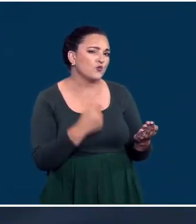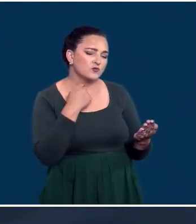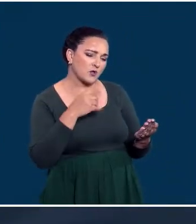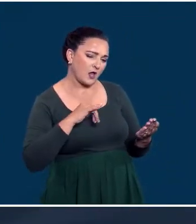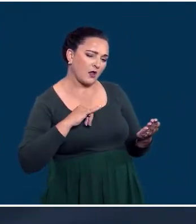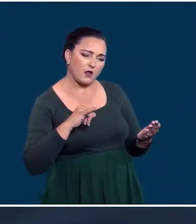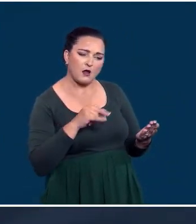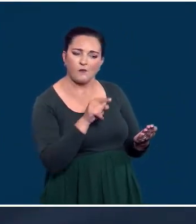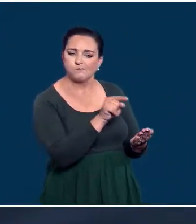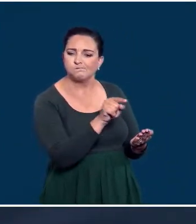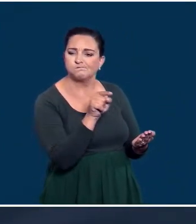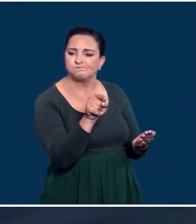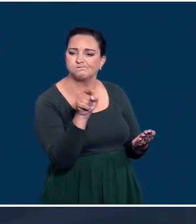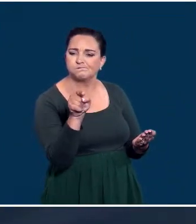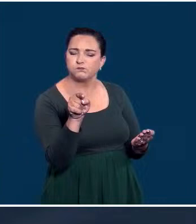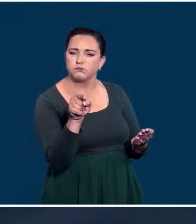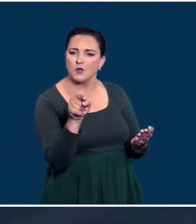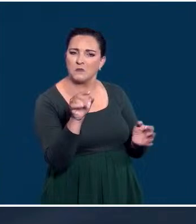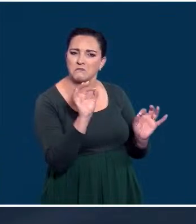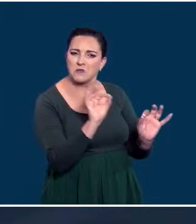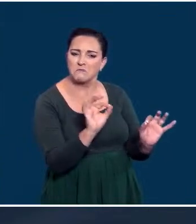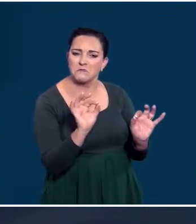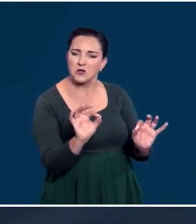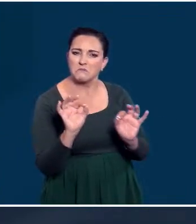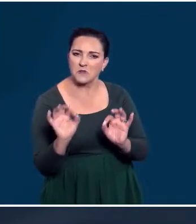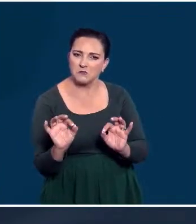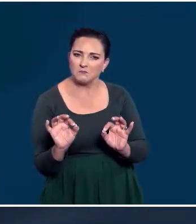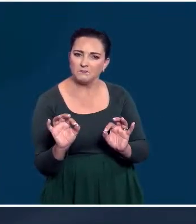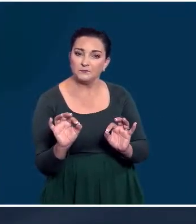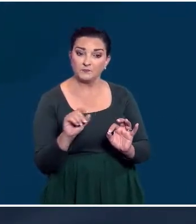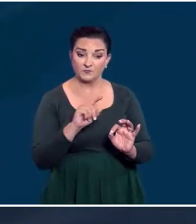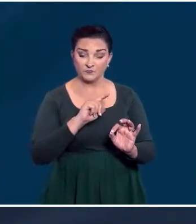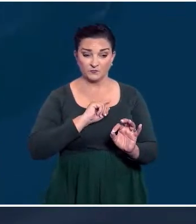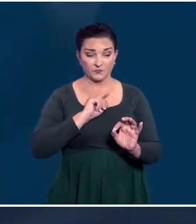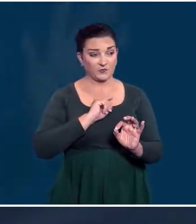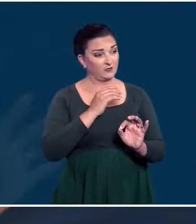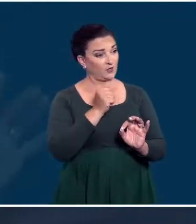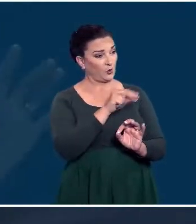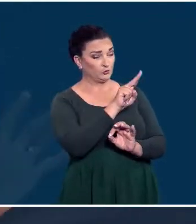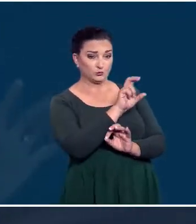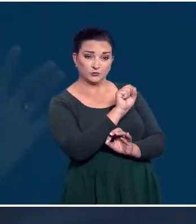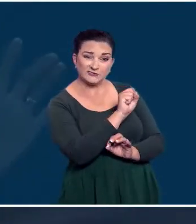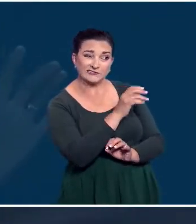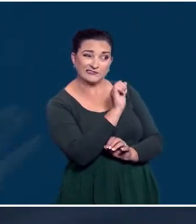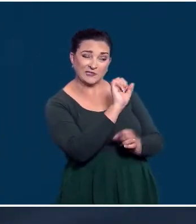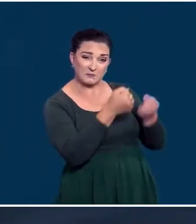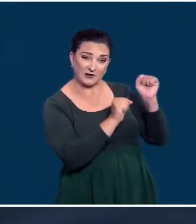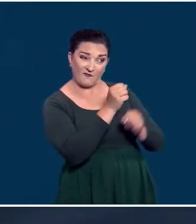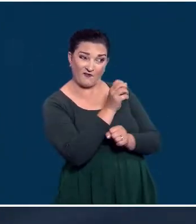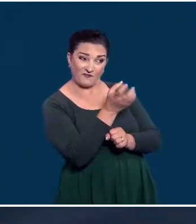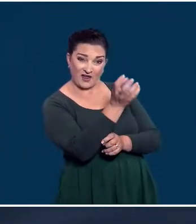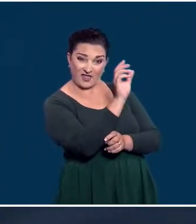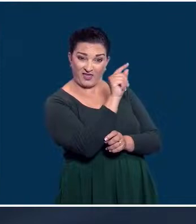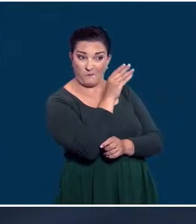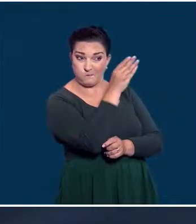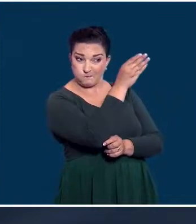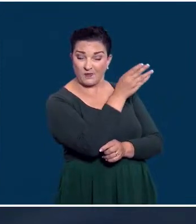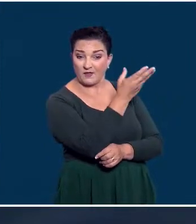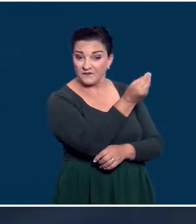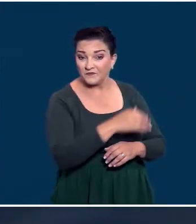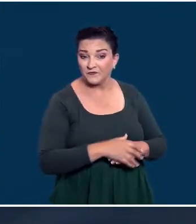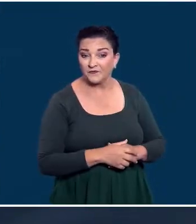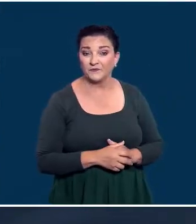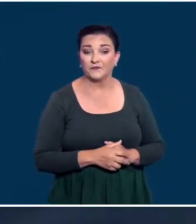is that we have tariffs against US manufacturing and all of that. The truth of the matter is